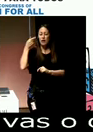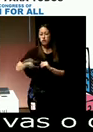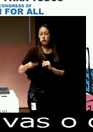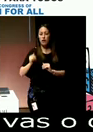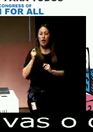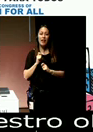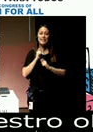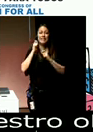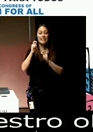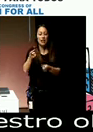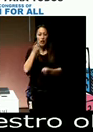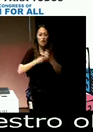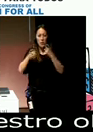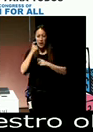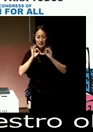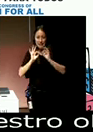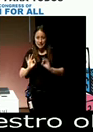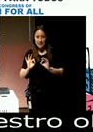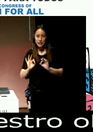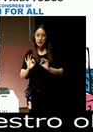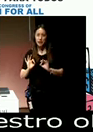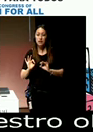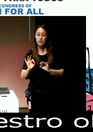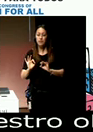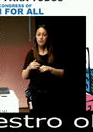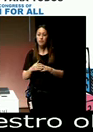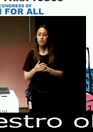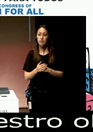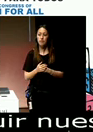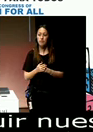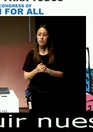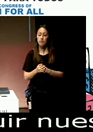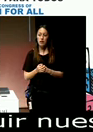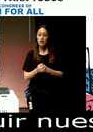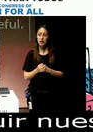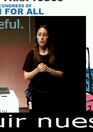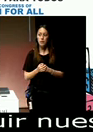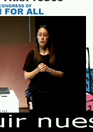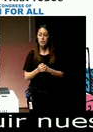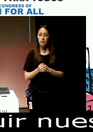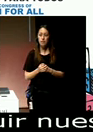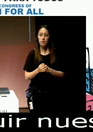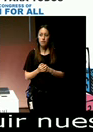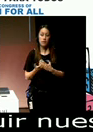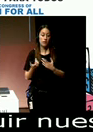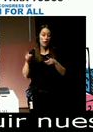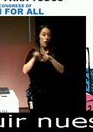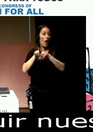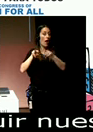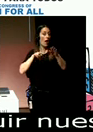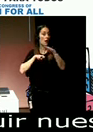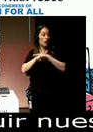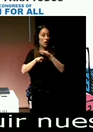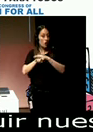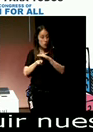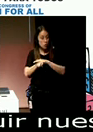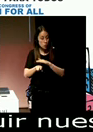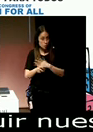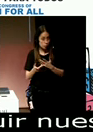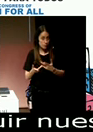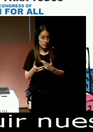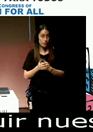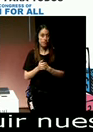and truly useful. We often find a website that only